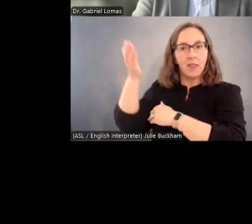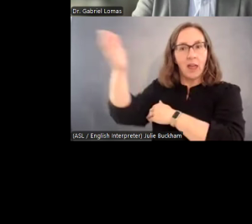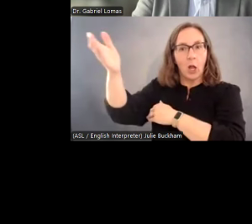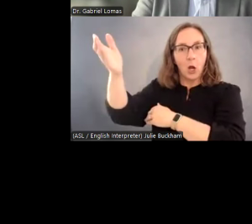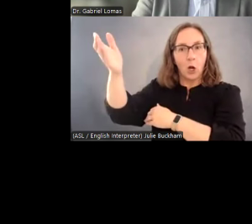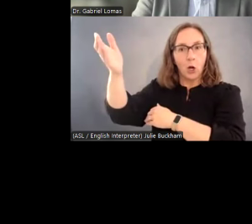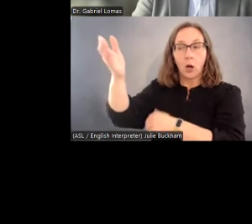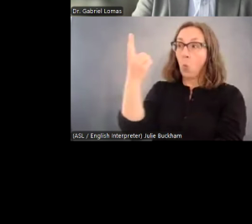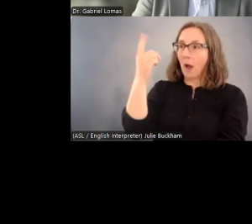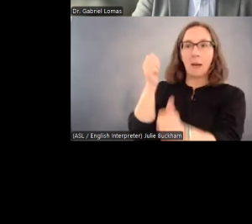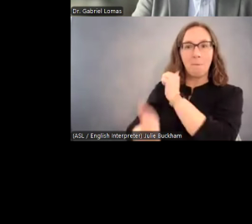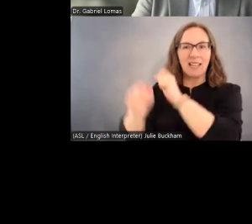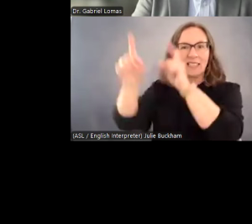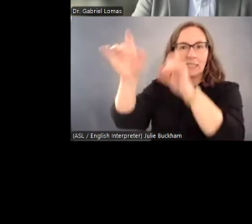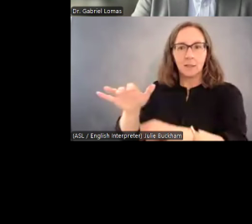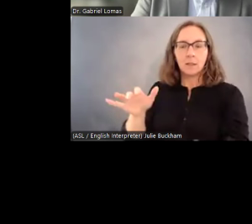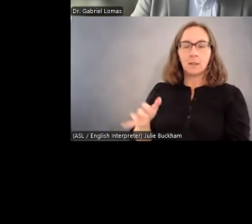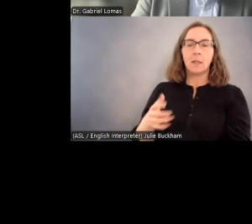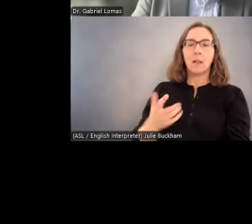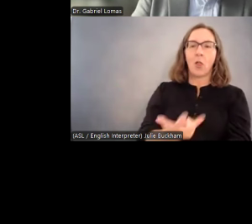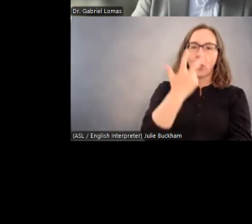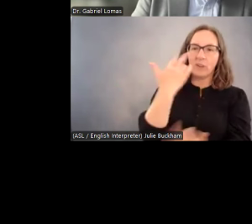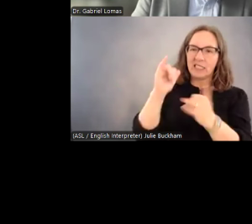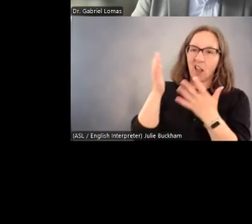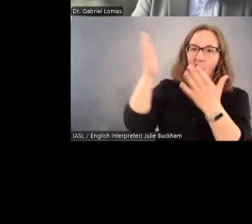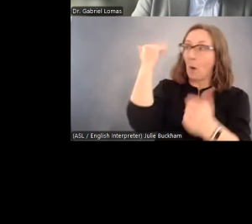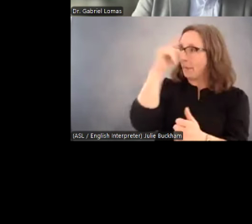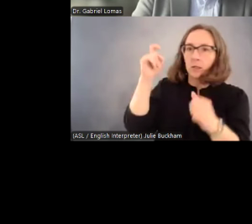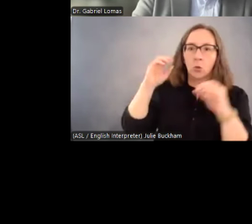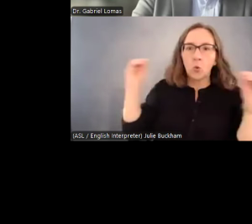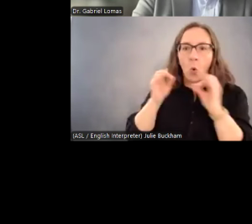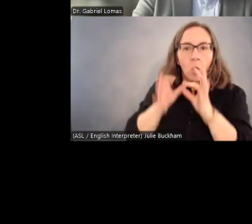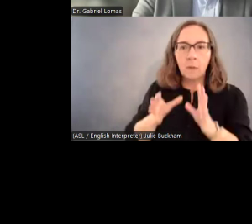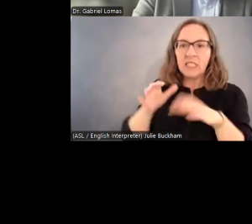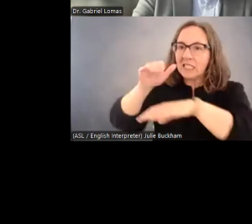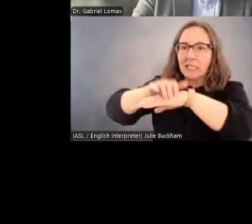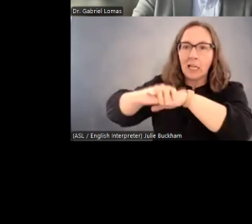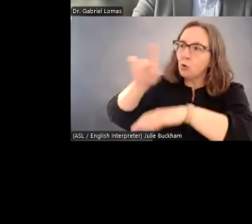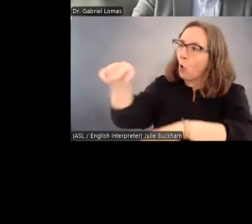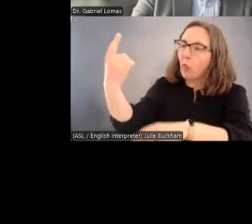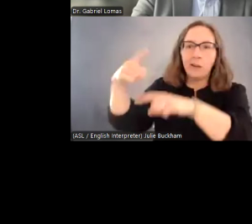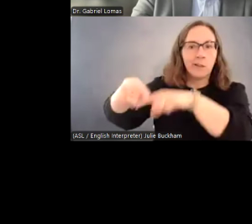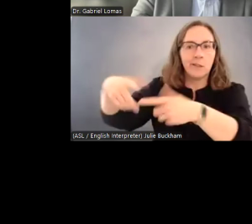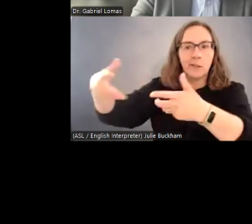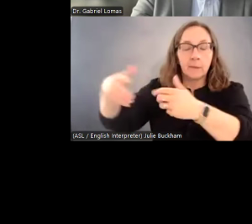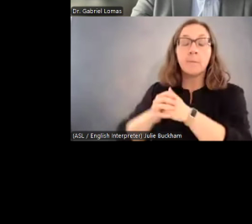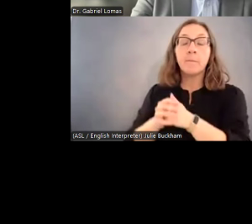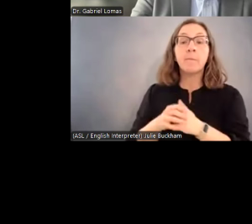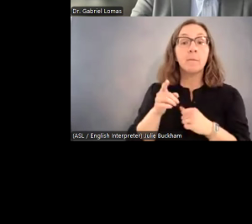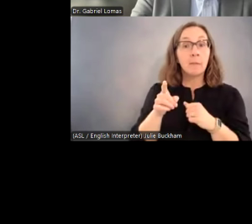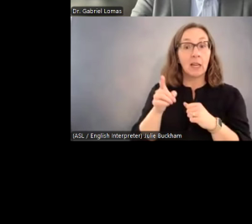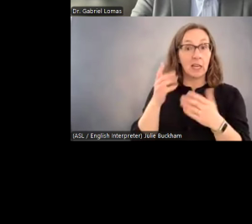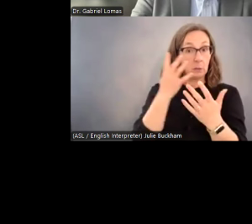in prison, again, because of the lack of that kind of access. When you leave prison, often they look at